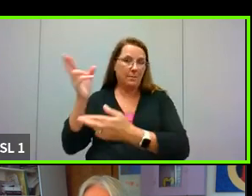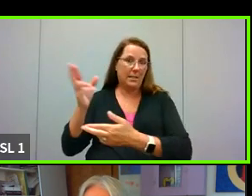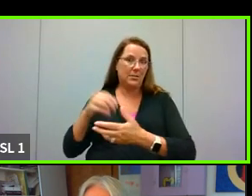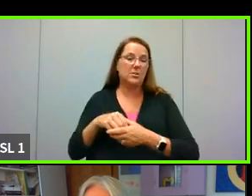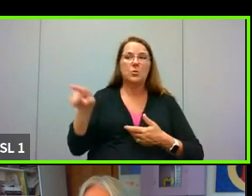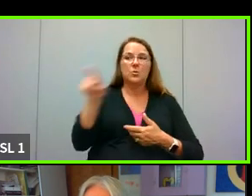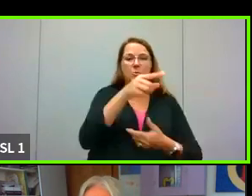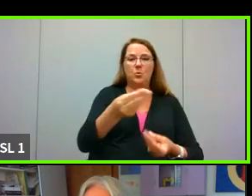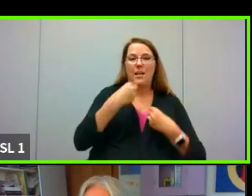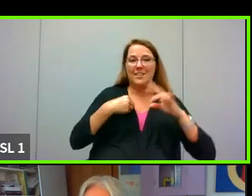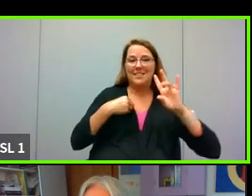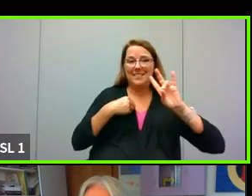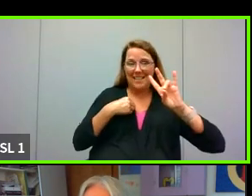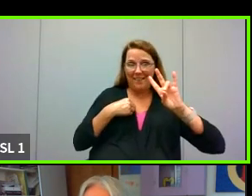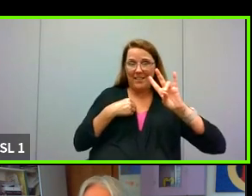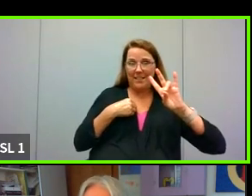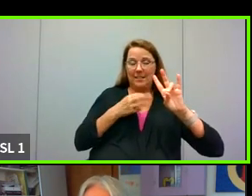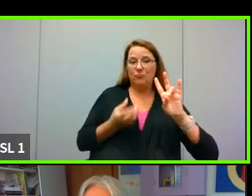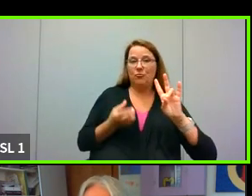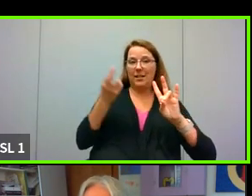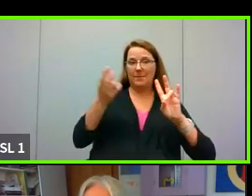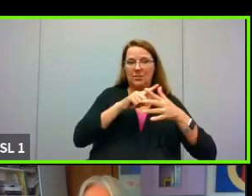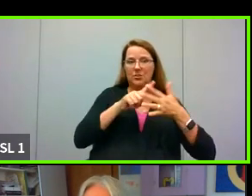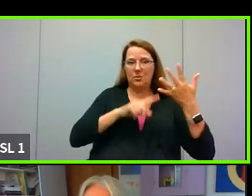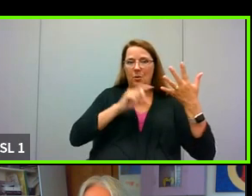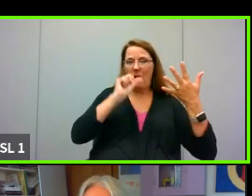7 recommendations, and I'll go through these